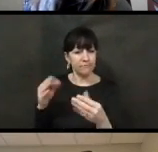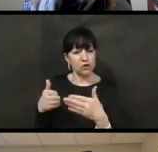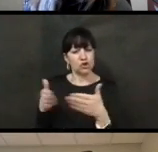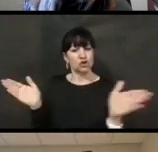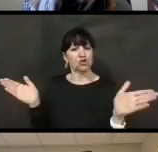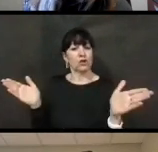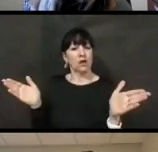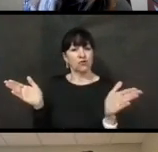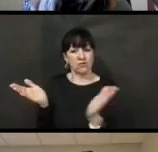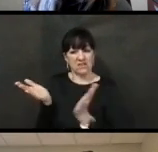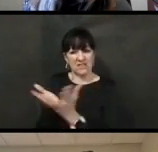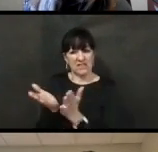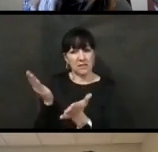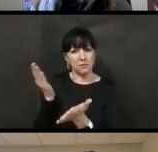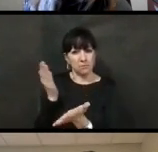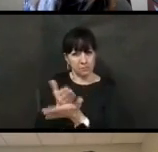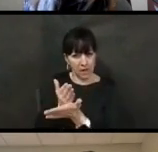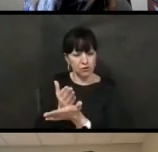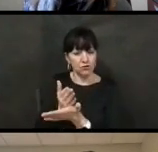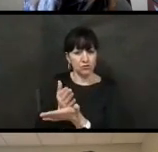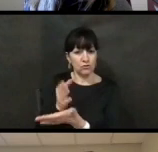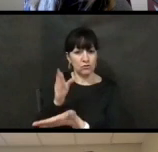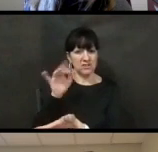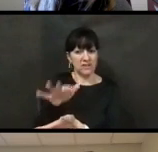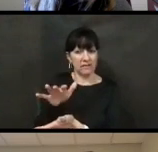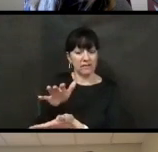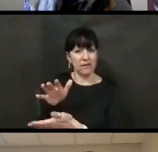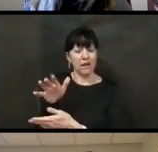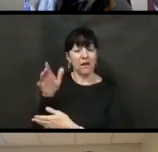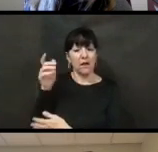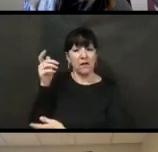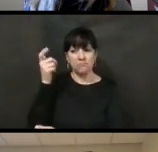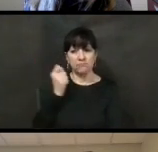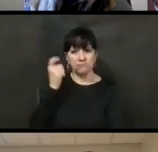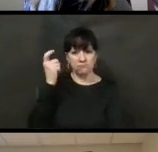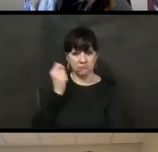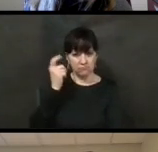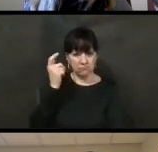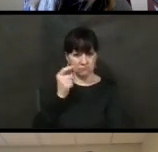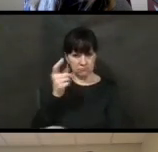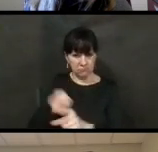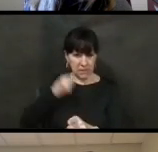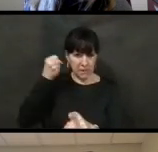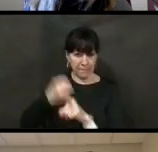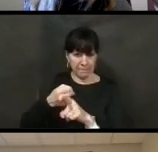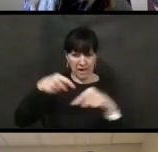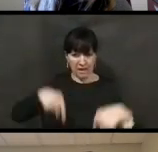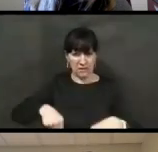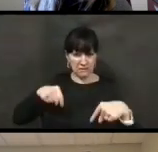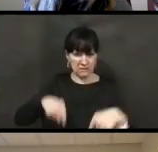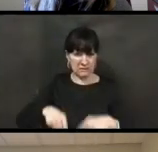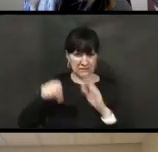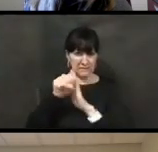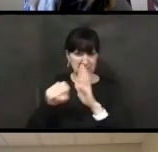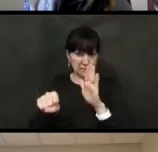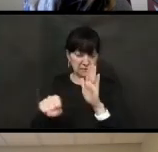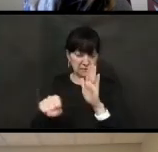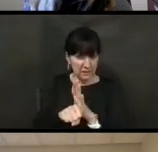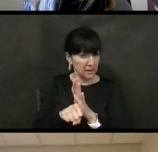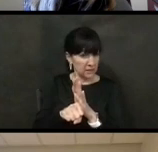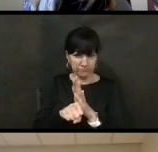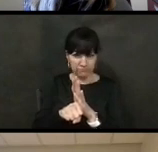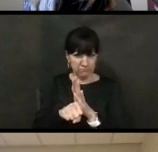unemployment, the employment numbers we're seeing? I know you said they were unprecedented. Maybe you can talk about those numbers and the budget impact on the state of Delaware.